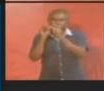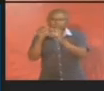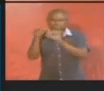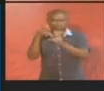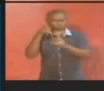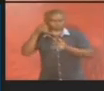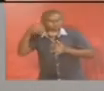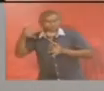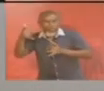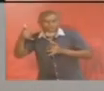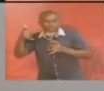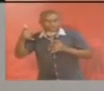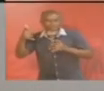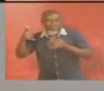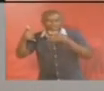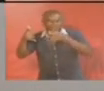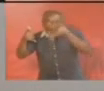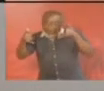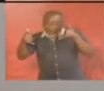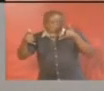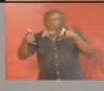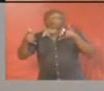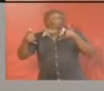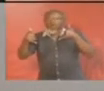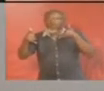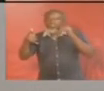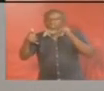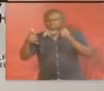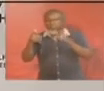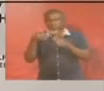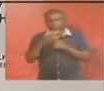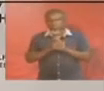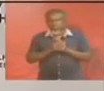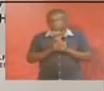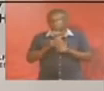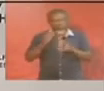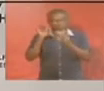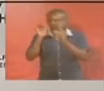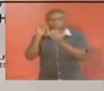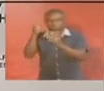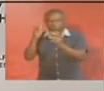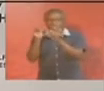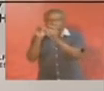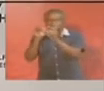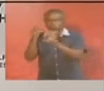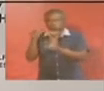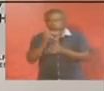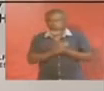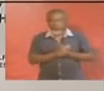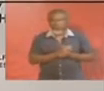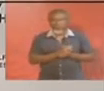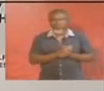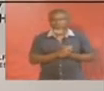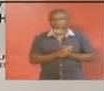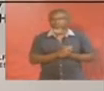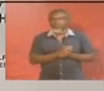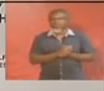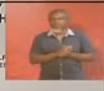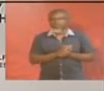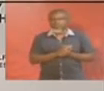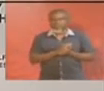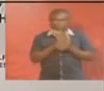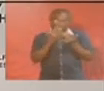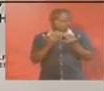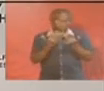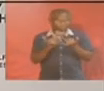call center system. Thank you. Thank you very much, Dr. Amor. We now go to